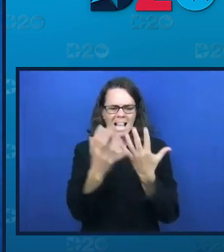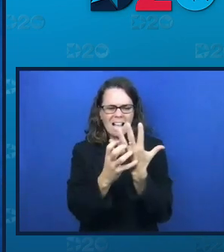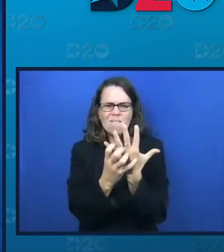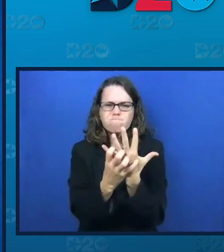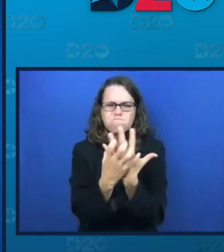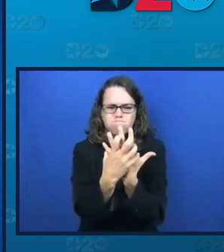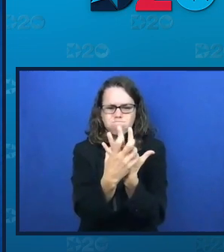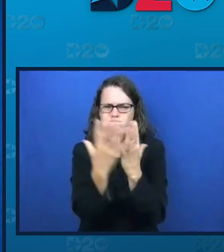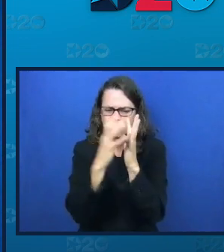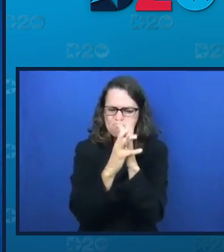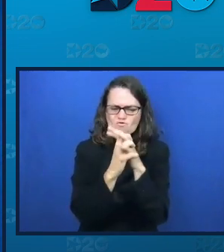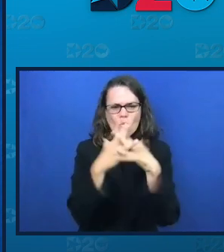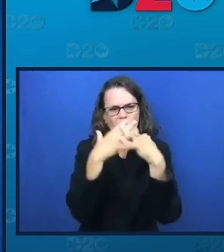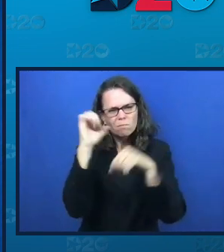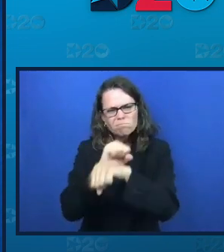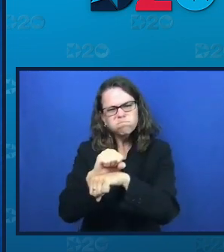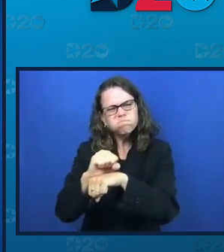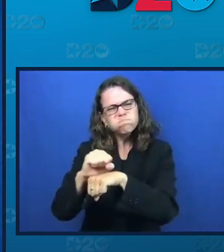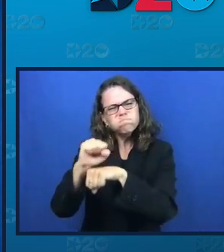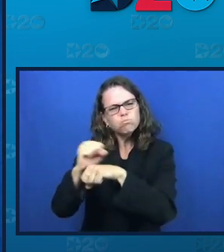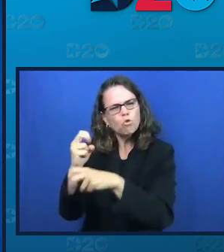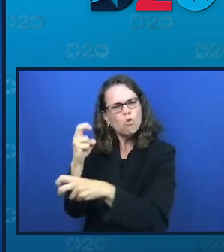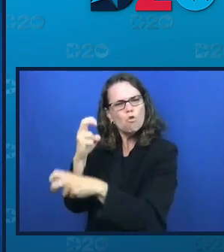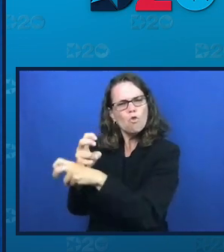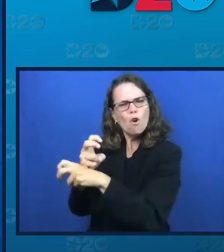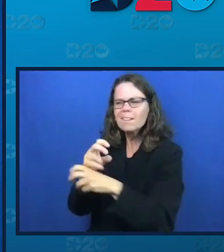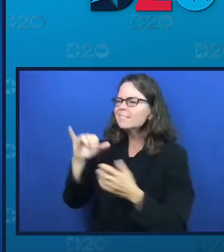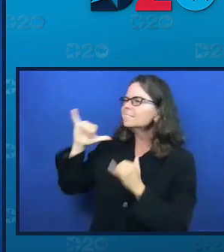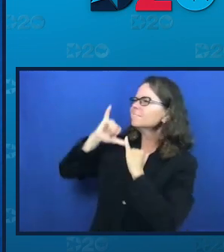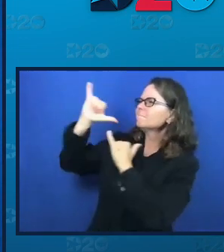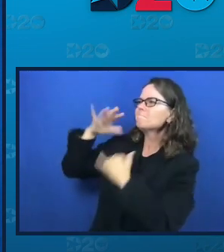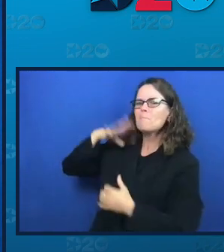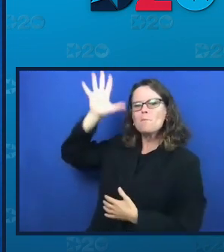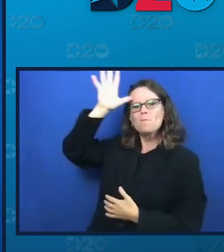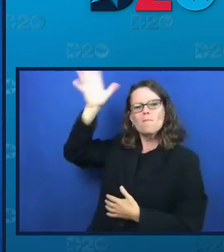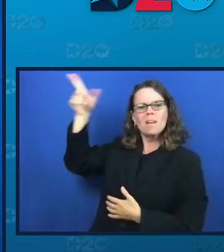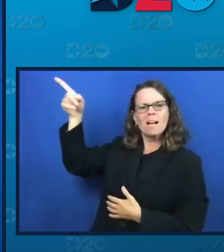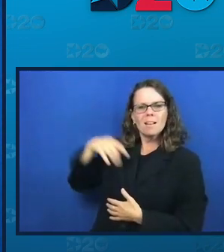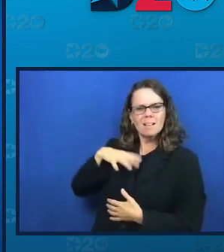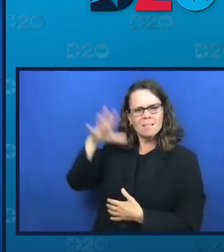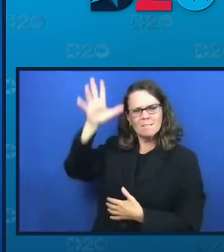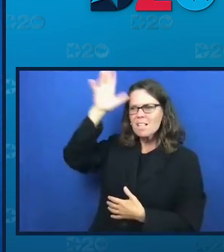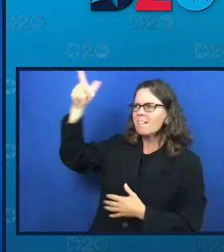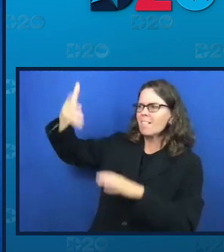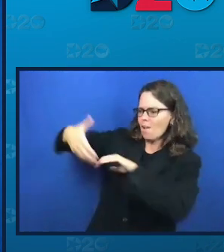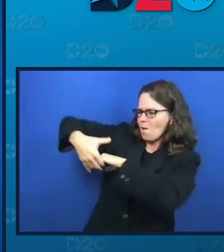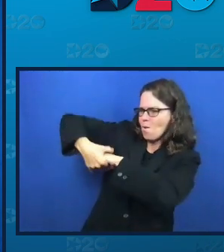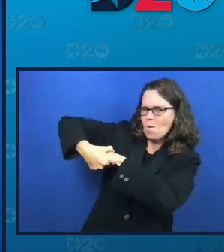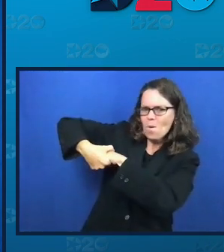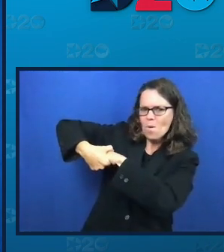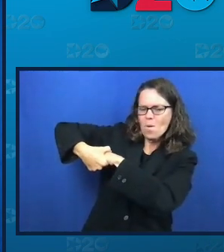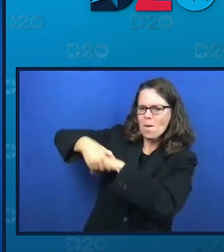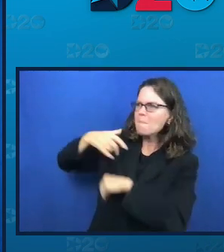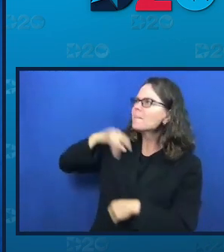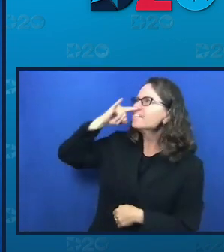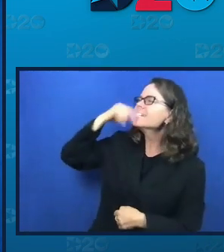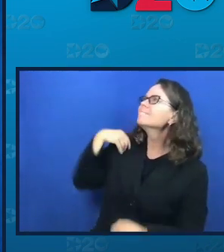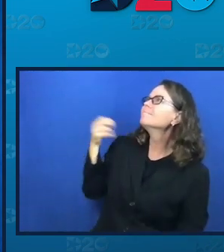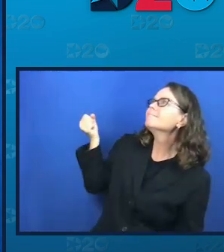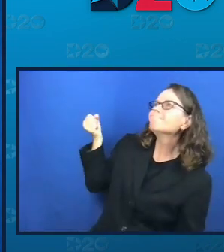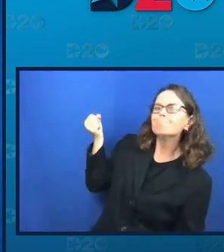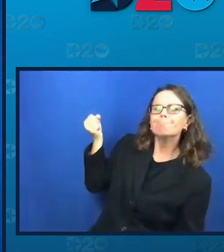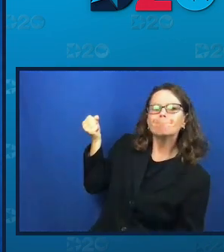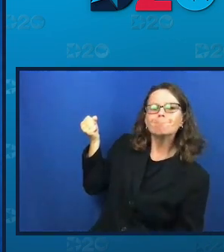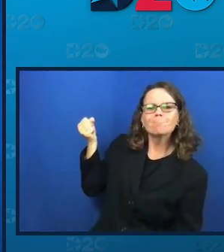me high, who held mine when I was a boy. If he was alive, Joe